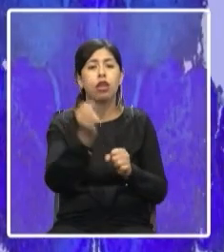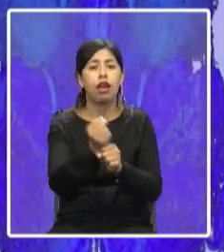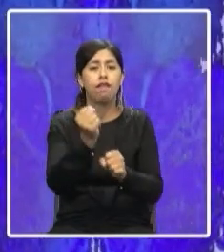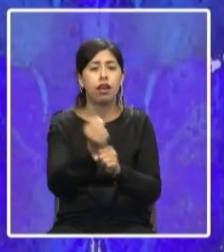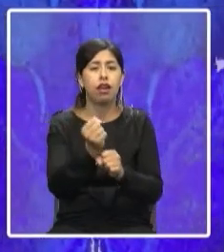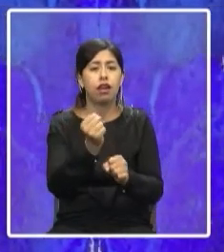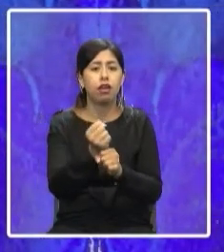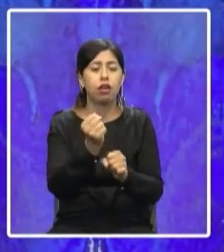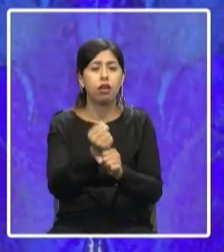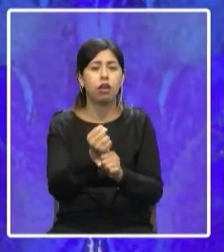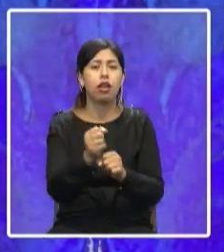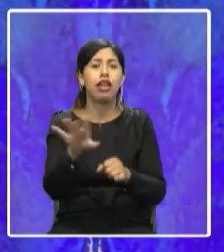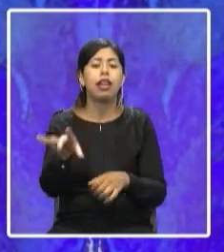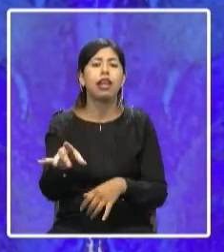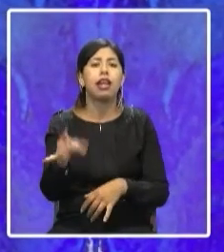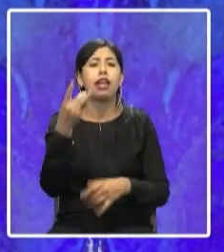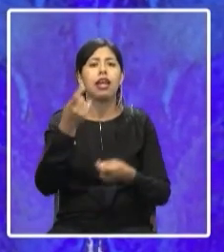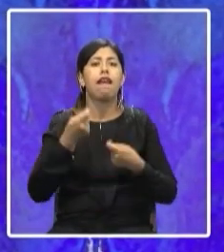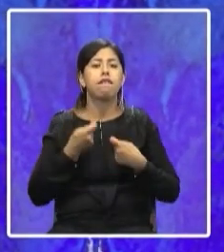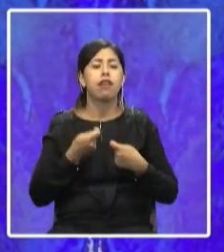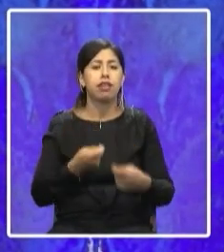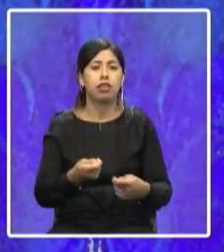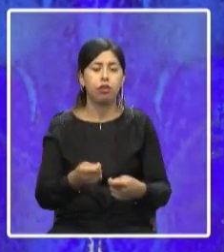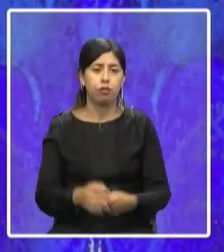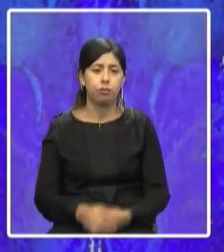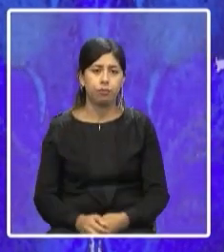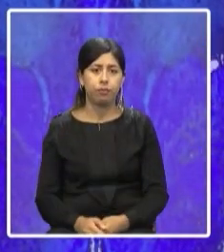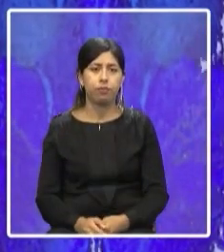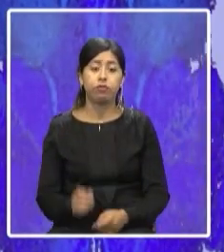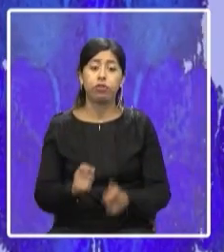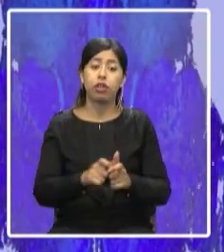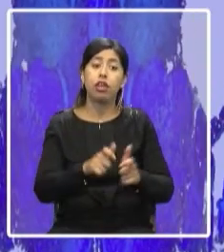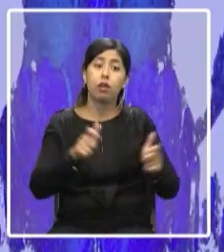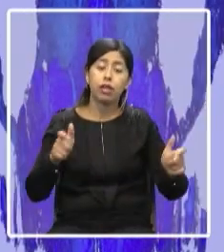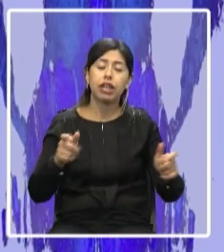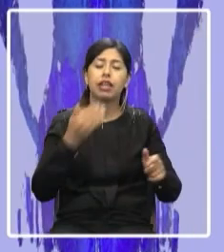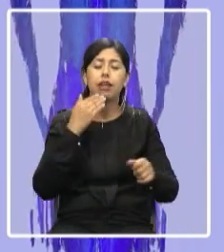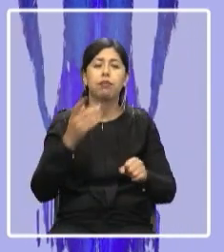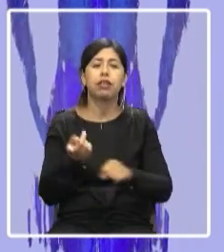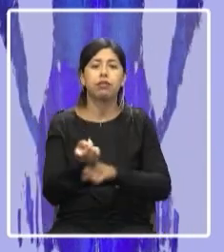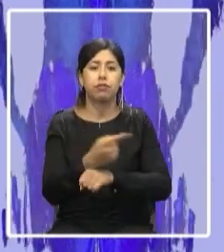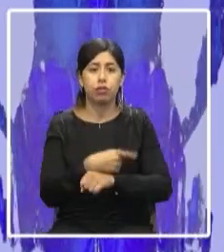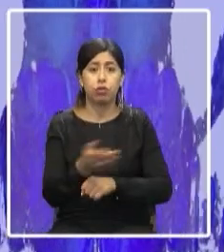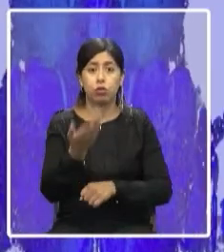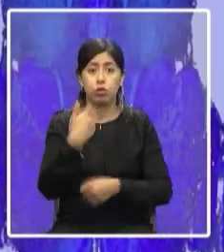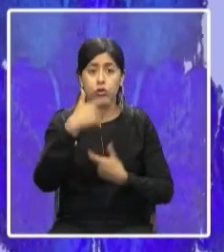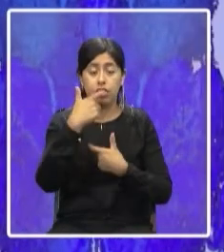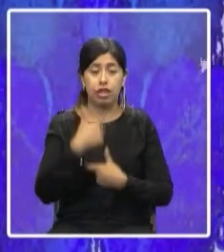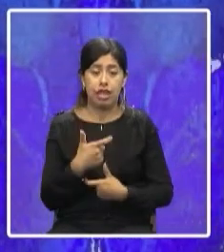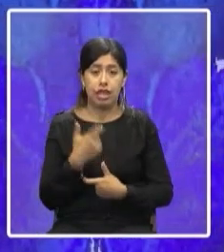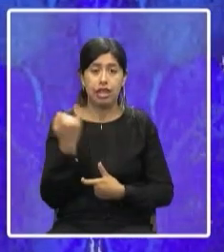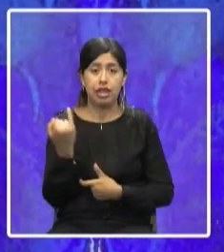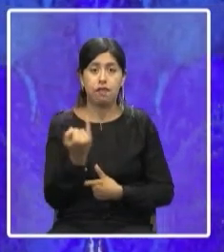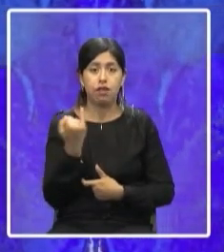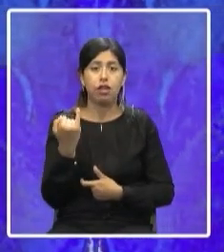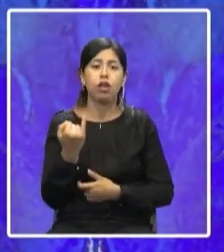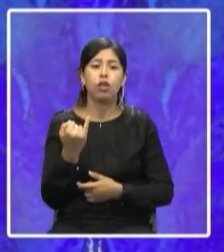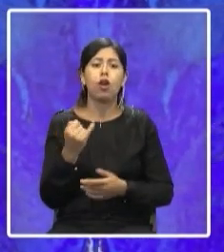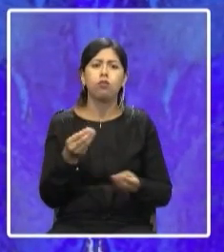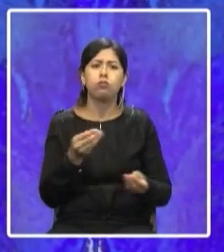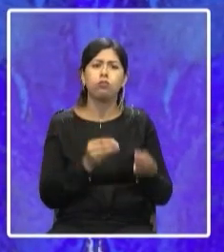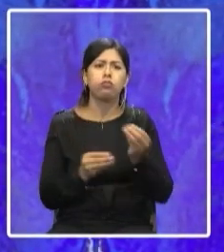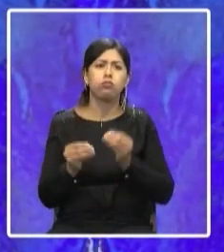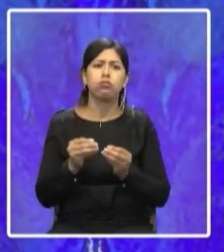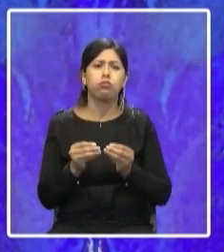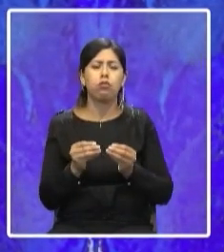As individuals, we shape our own futures by adapting to opportunity and moving up the value chain. The majority of